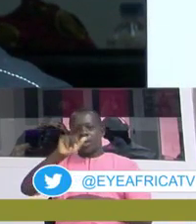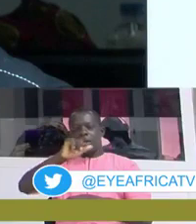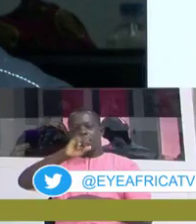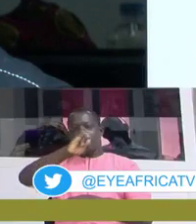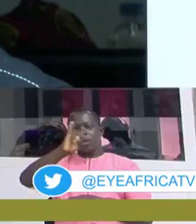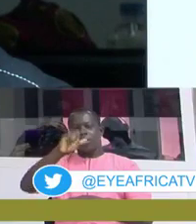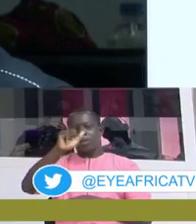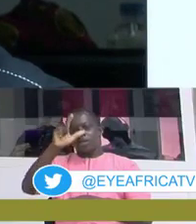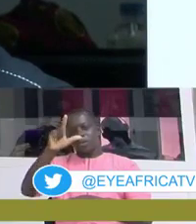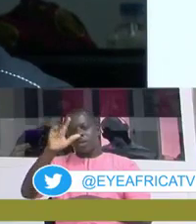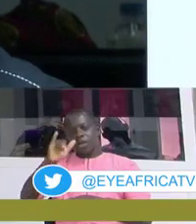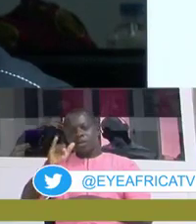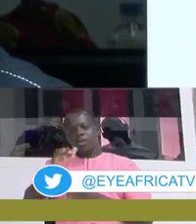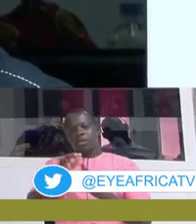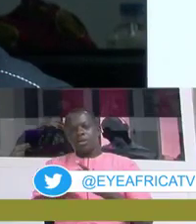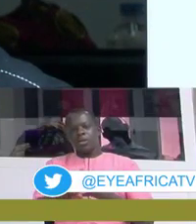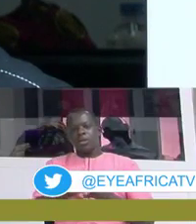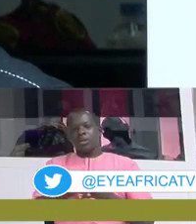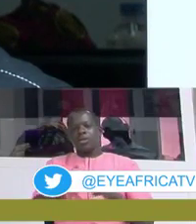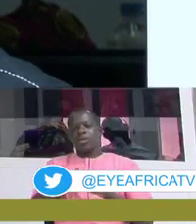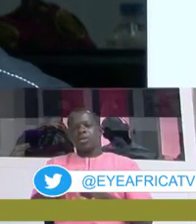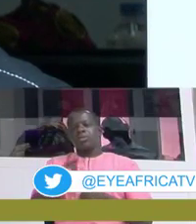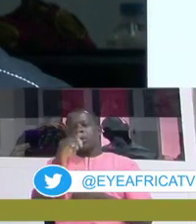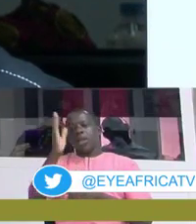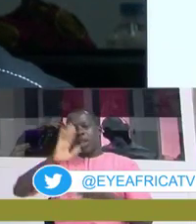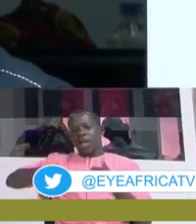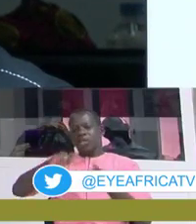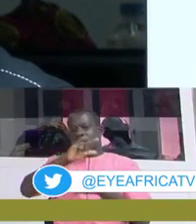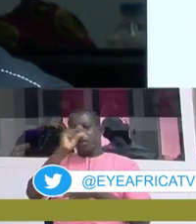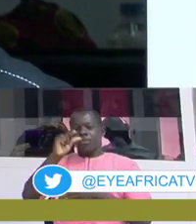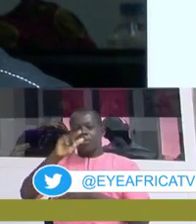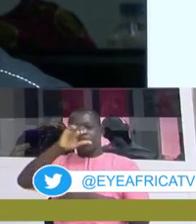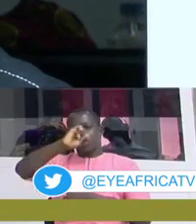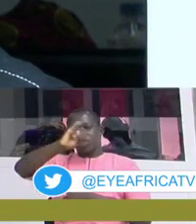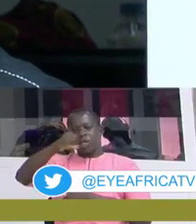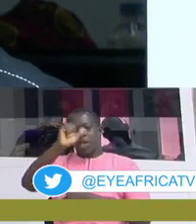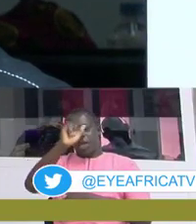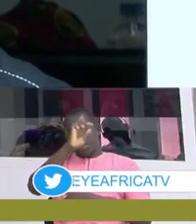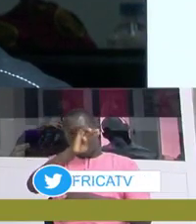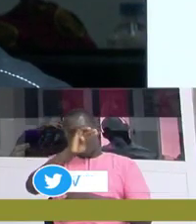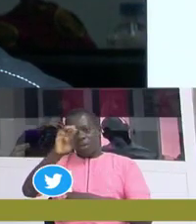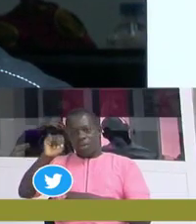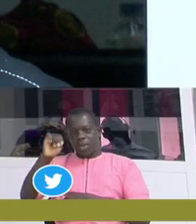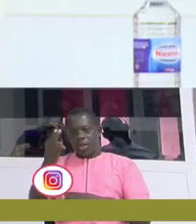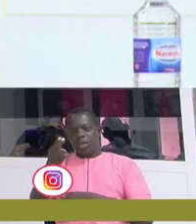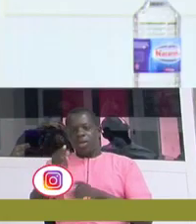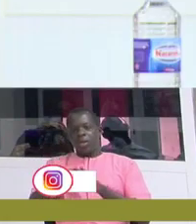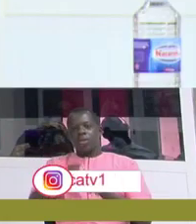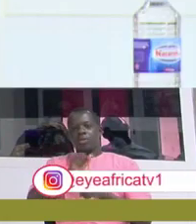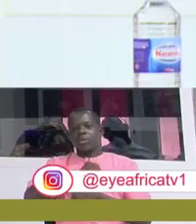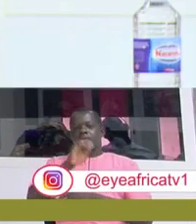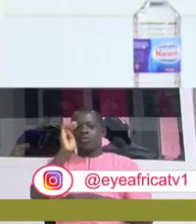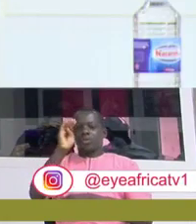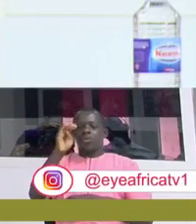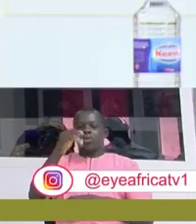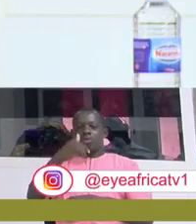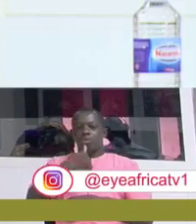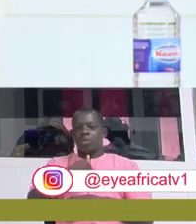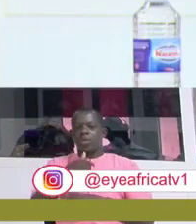Did he give you a last name? Kajali Jamme. Nkae Kajali Jamme akoha. Akonye bari kankumandile koklala.